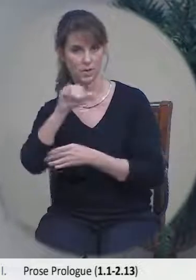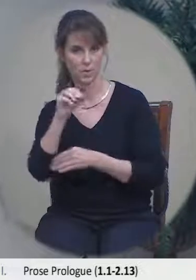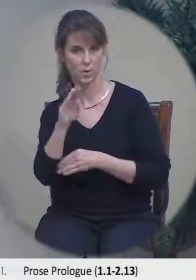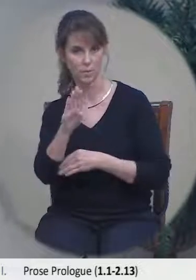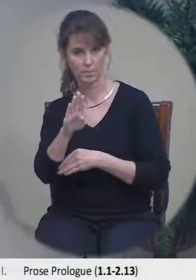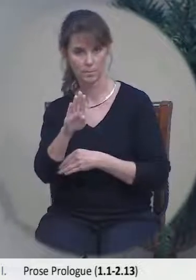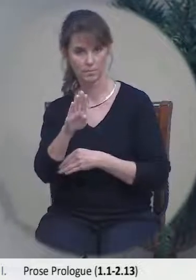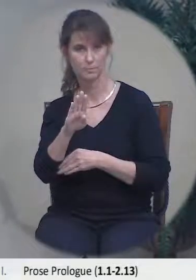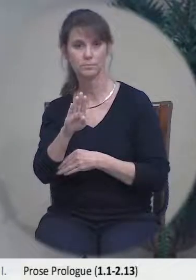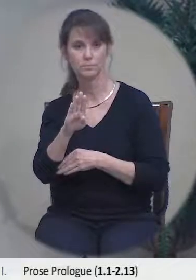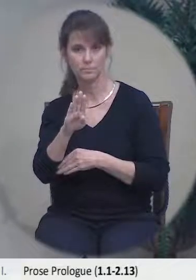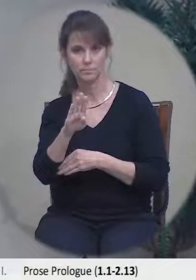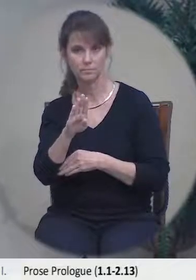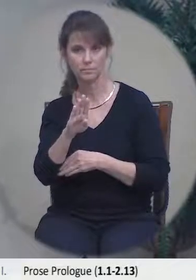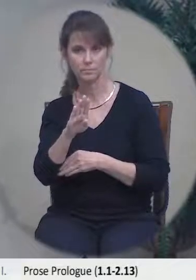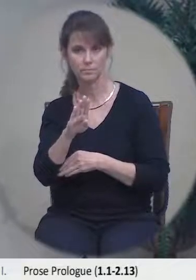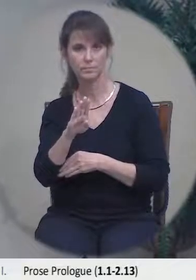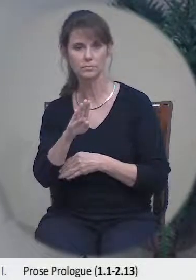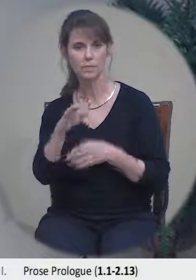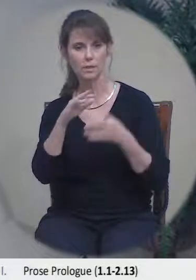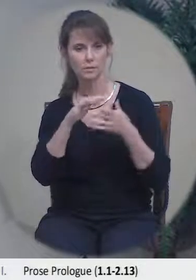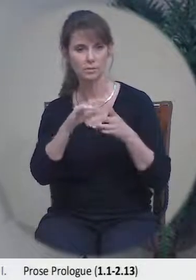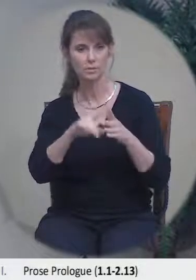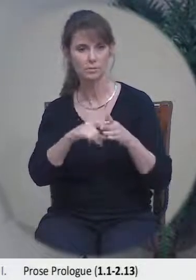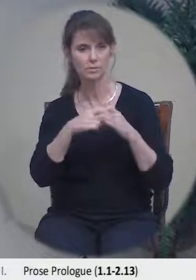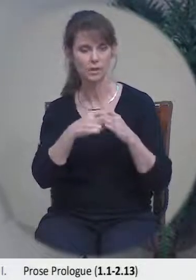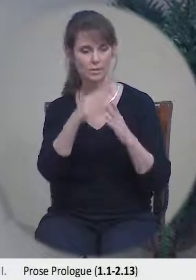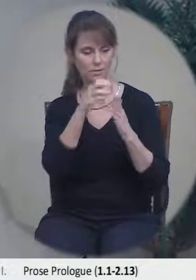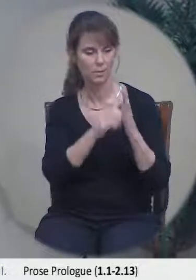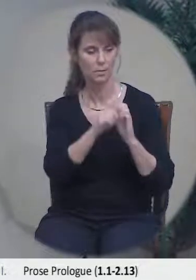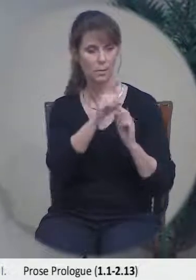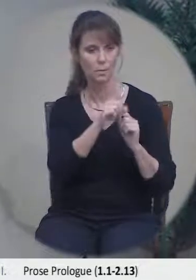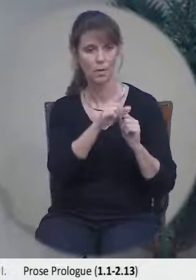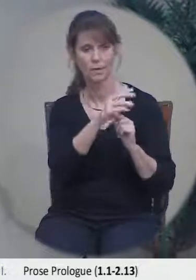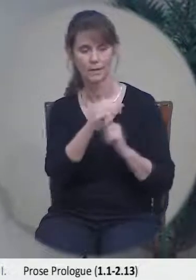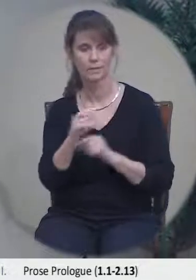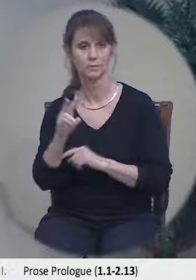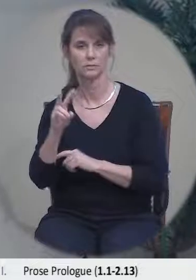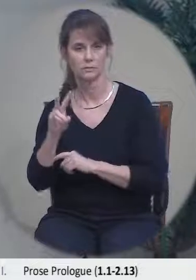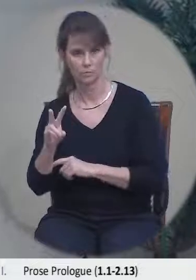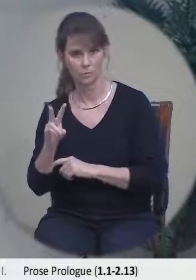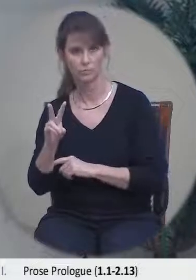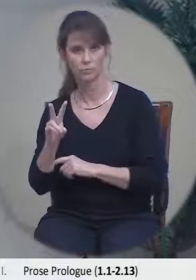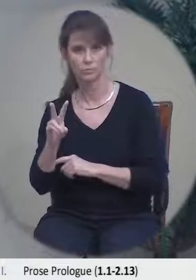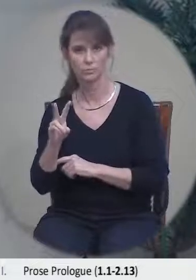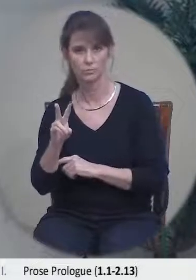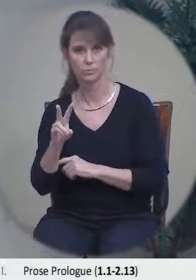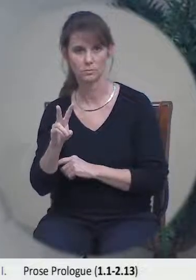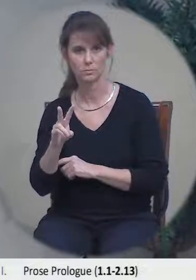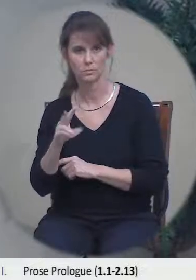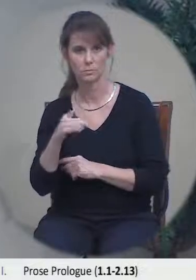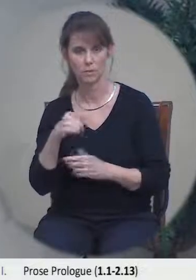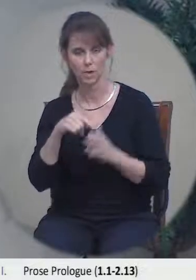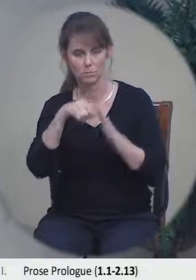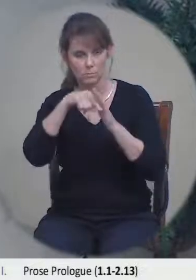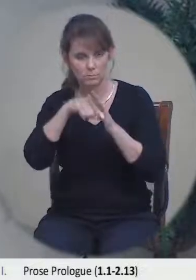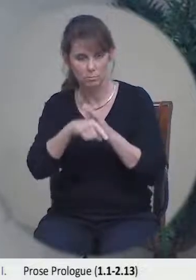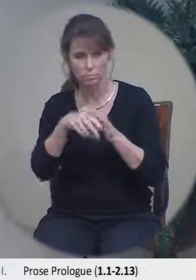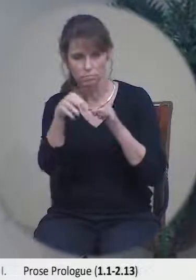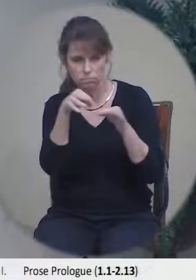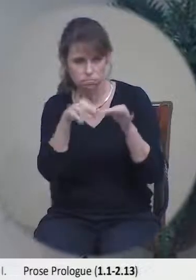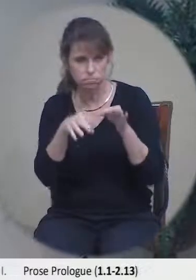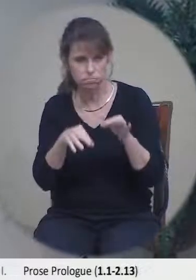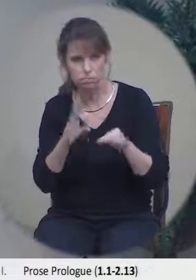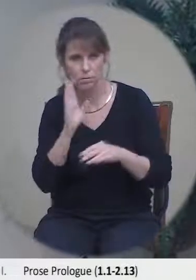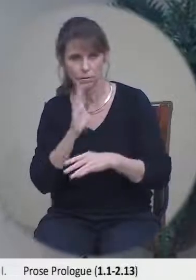prologue, which really is chapters 1 and chapter 2 of the book of Job, as we kind of start delving a little bit into the text tonight. And